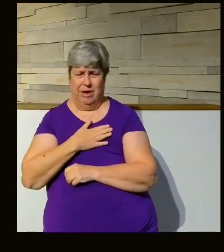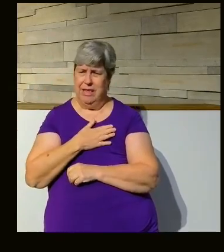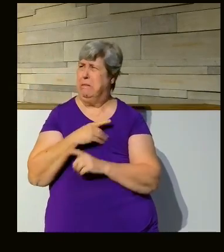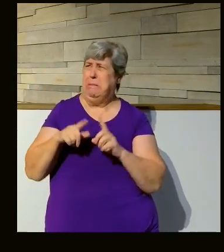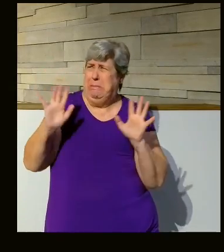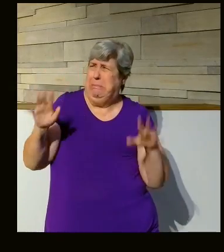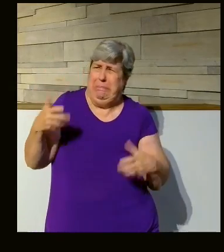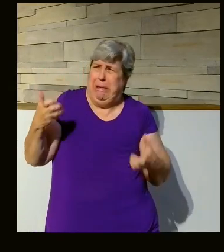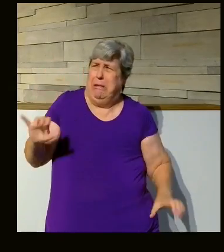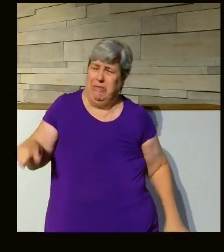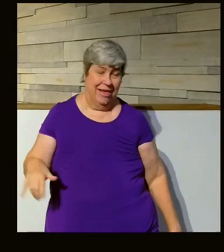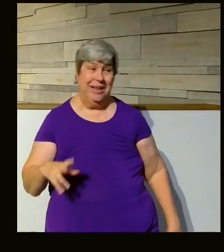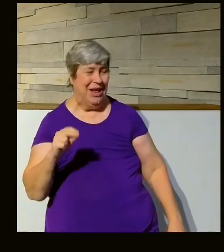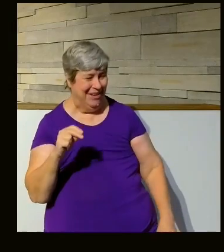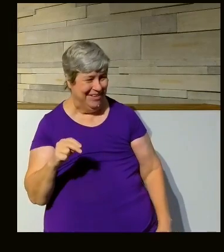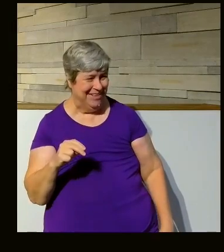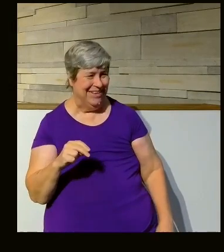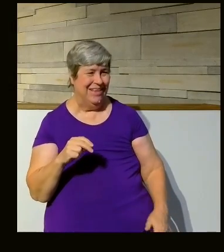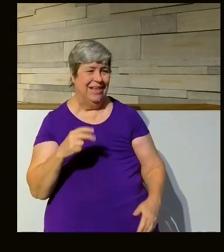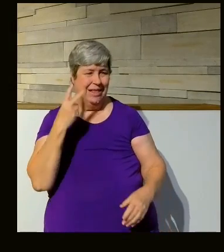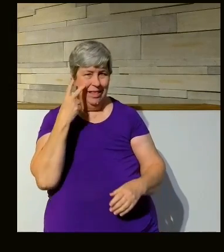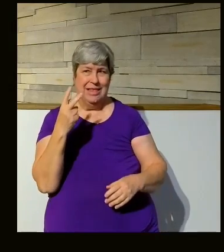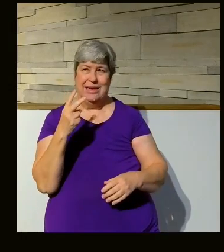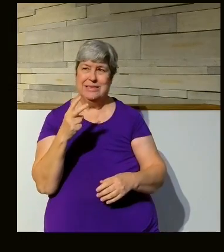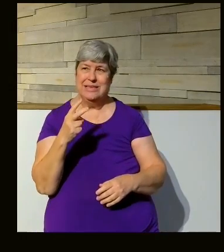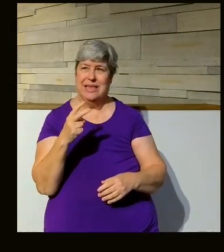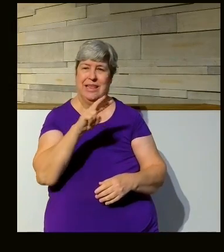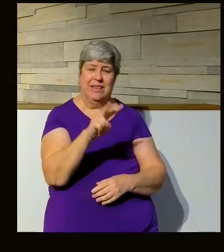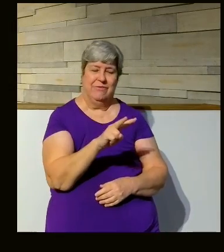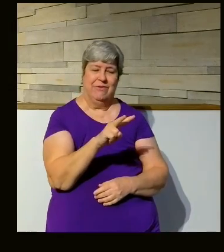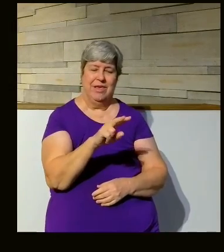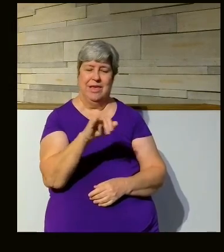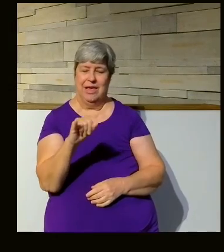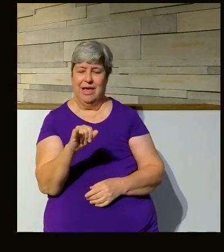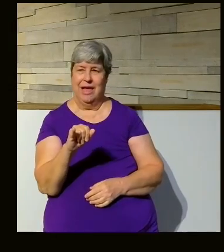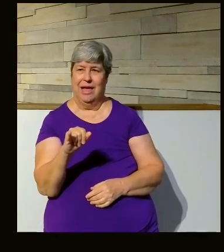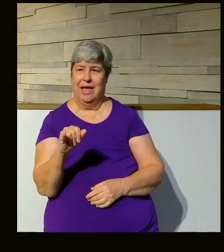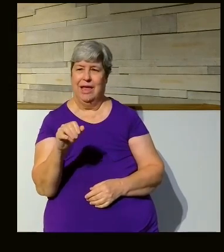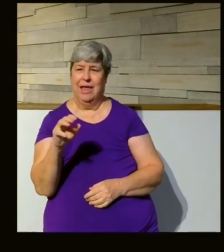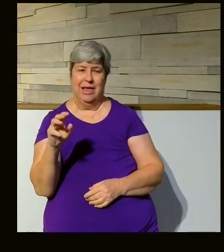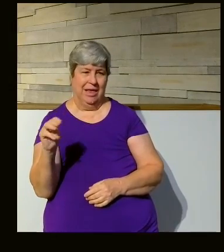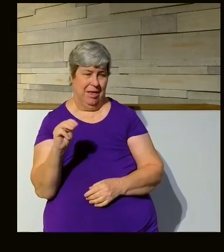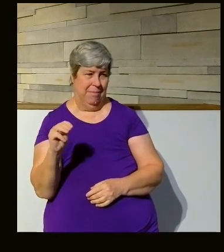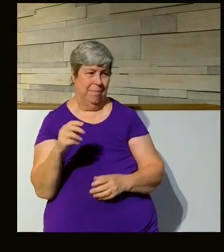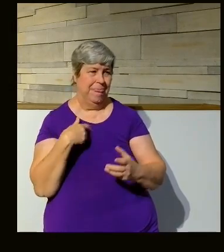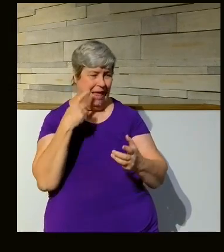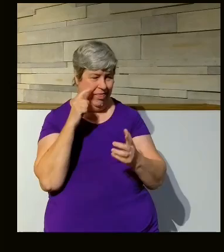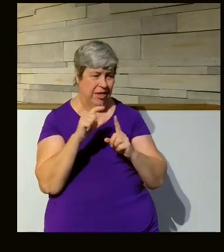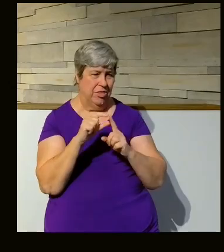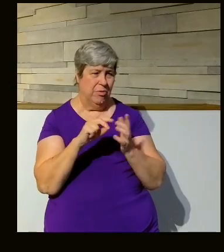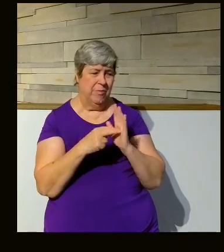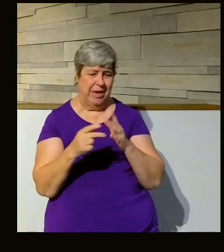so let's move to our next point. Let's start looking at the V-I-M. I don't know Latin. That's one of the languages I've not studied, but I think the word means